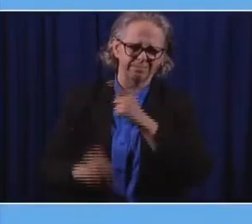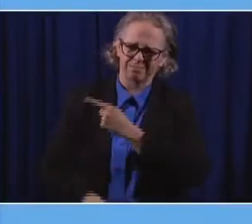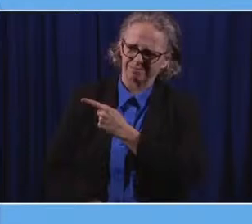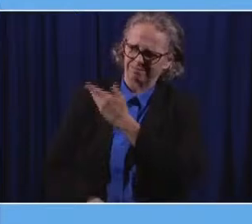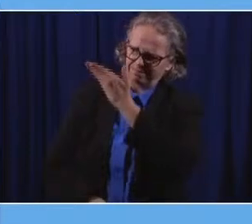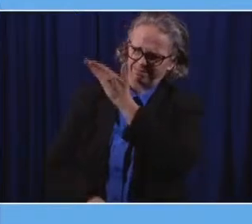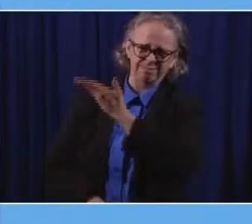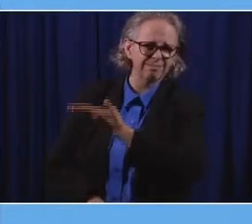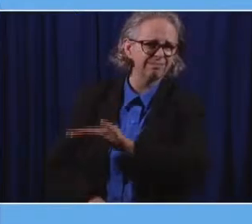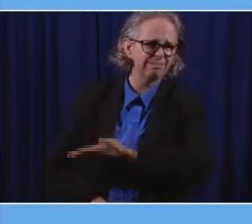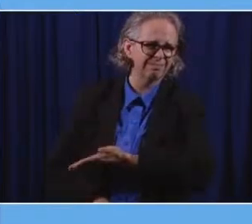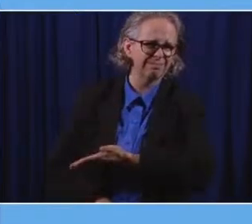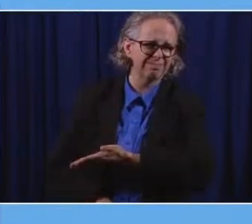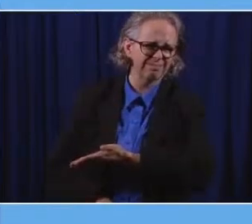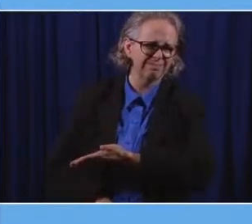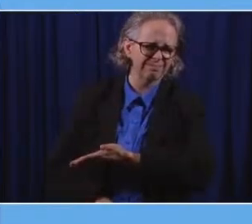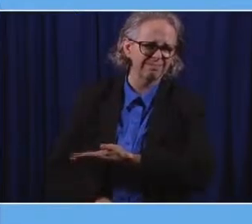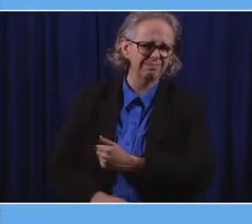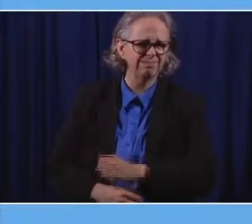the state